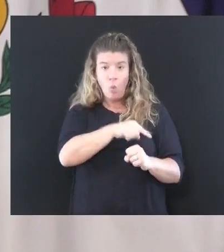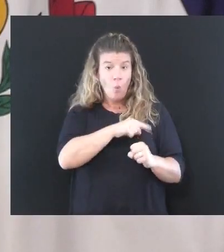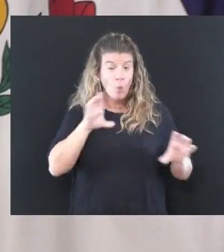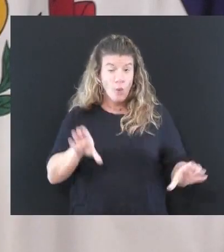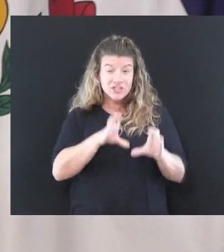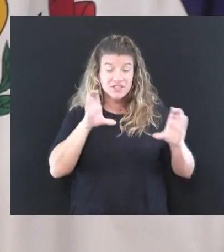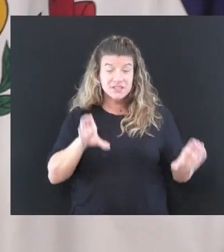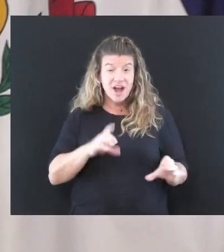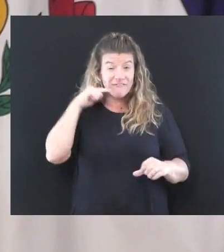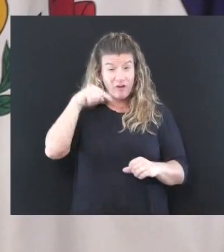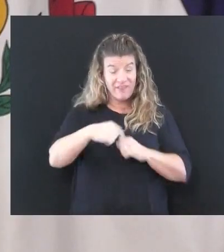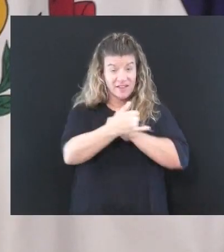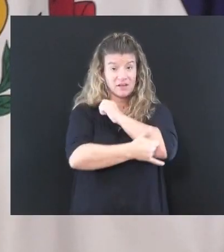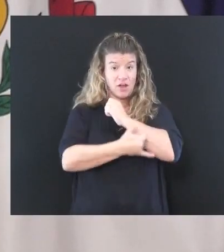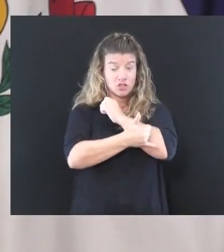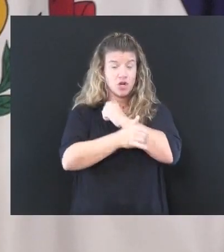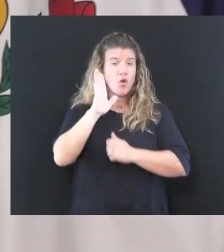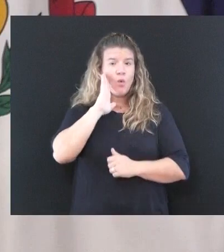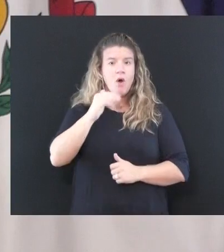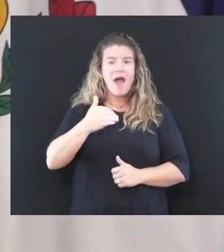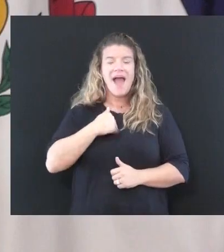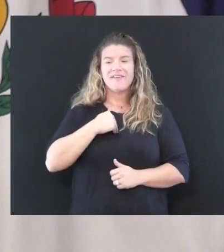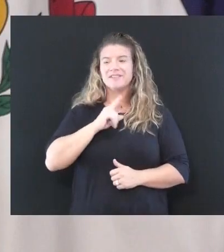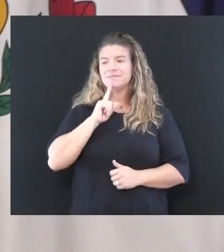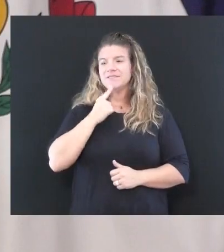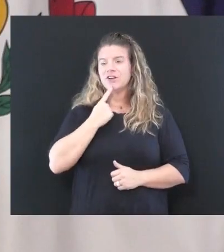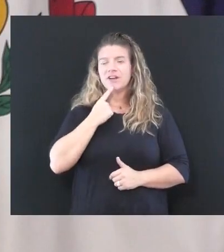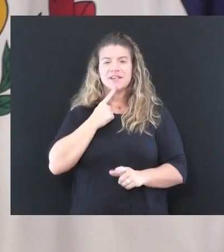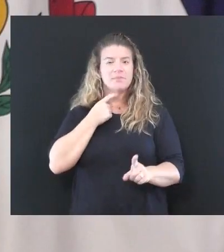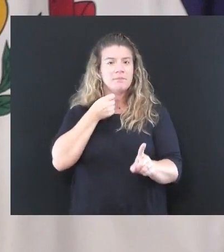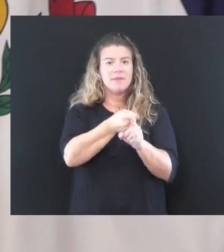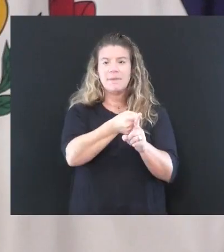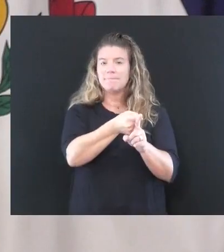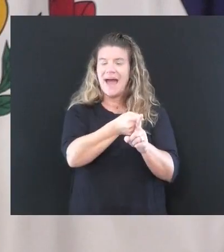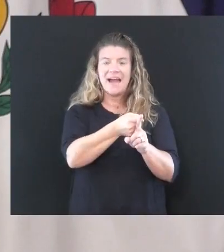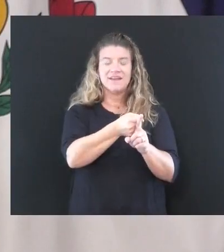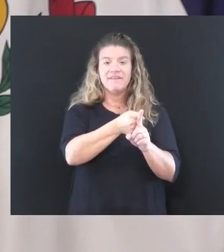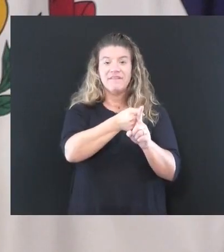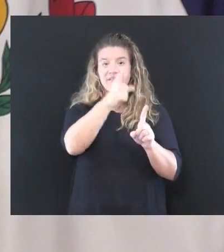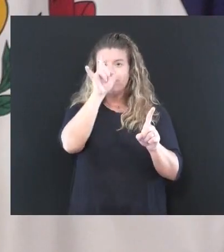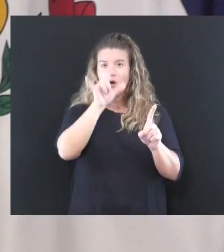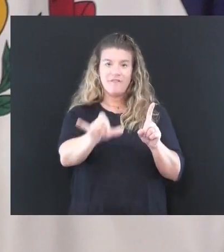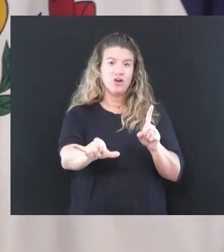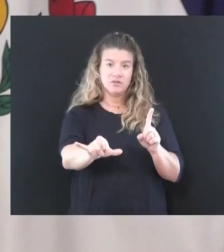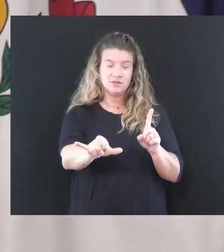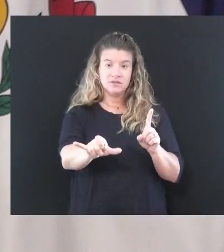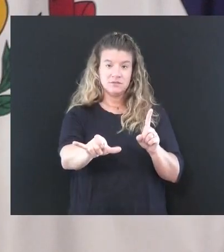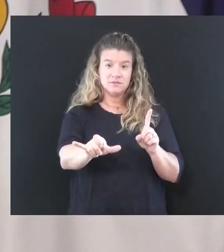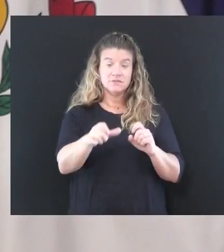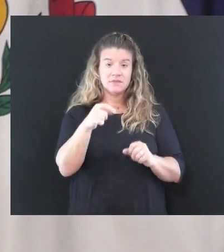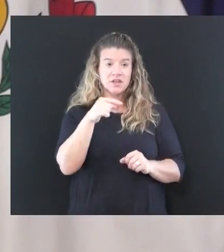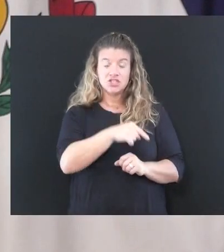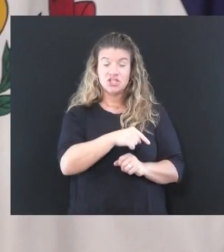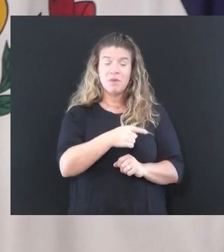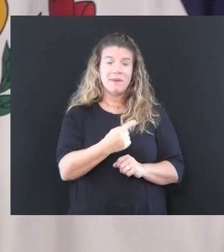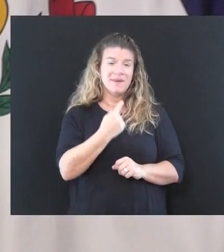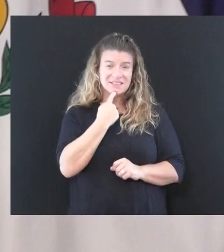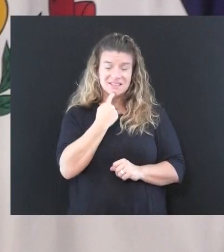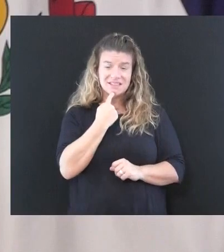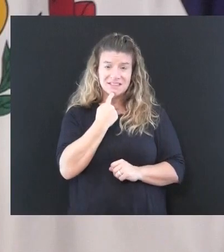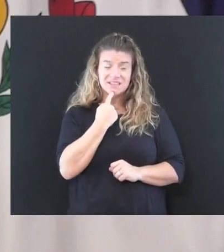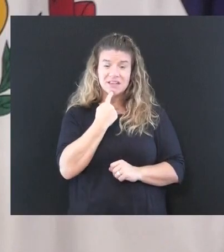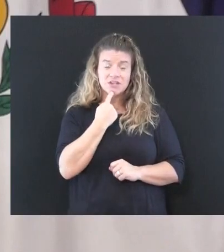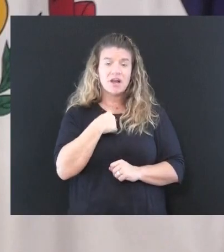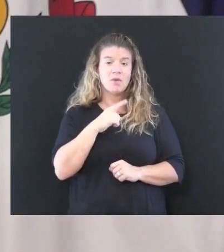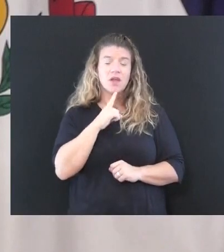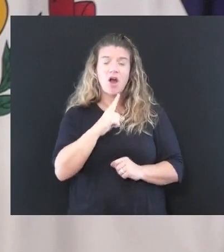done for this country will have a profound impact forever. You know, she'll really be missed, and so